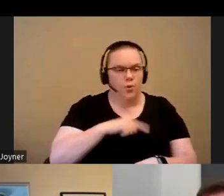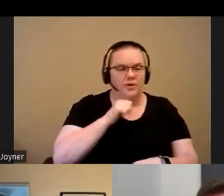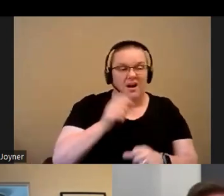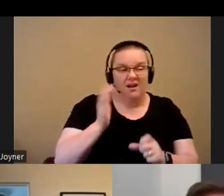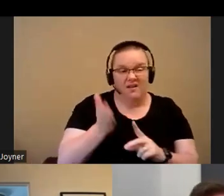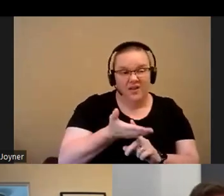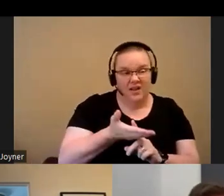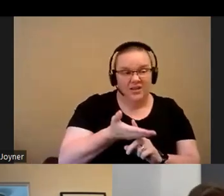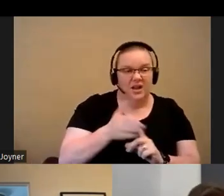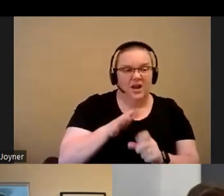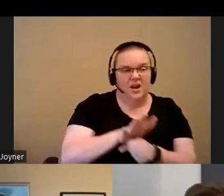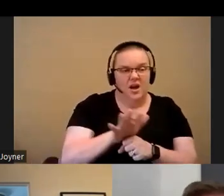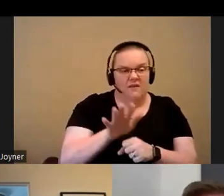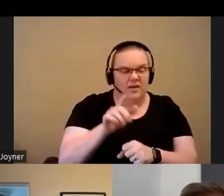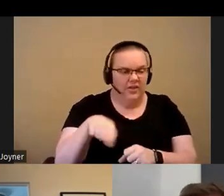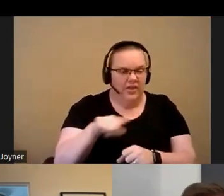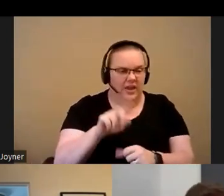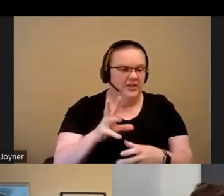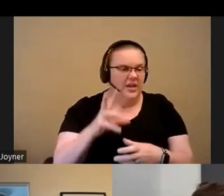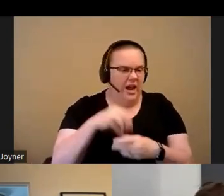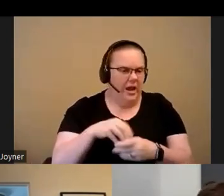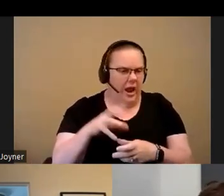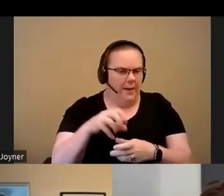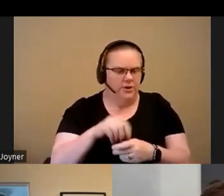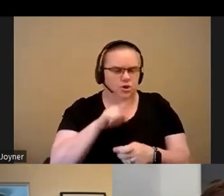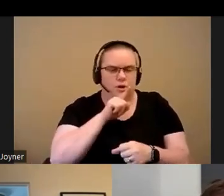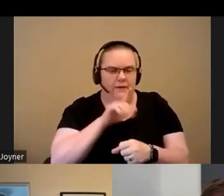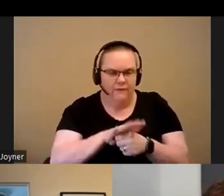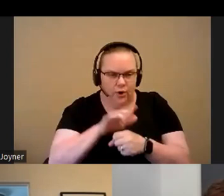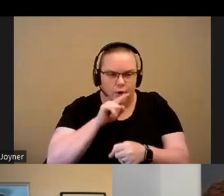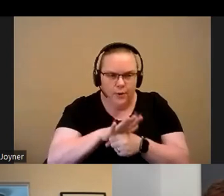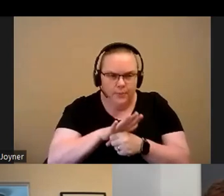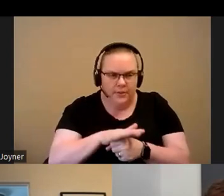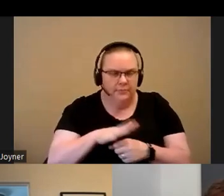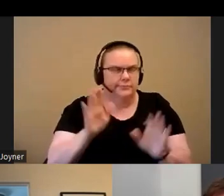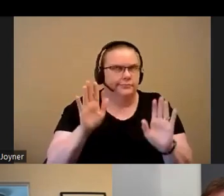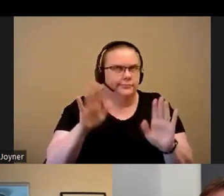that enough of these engagements are confirmed. So